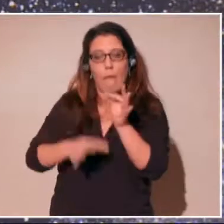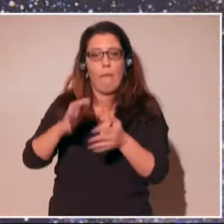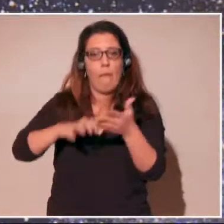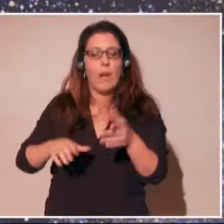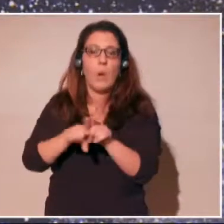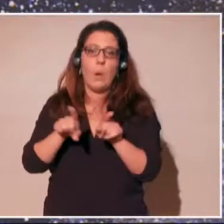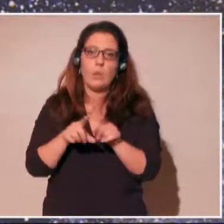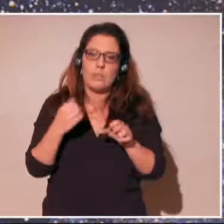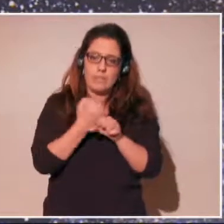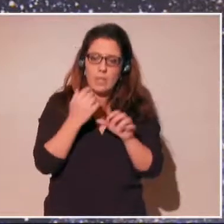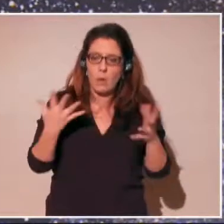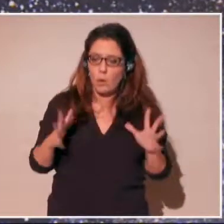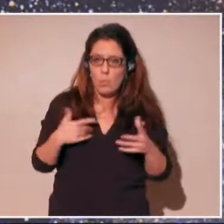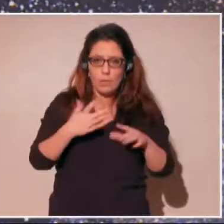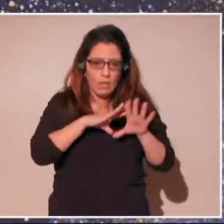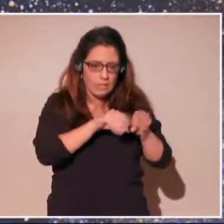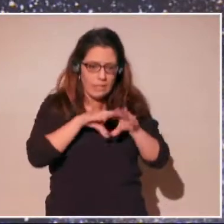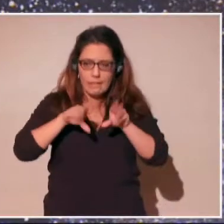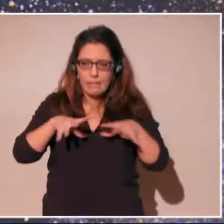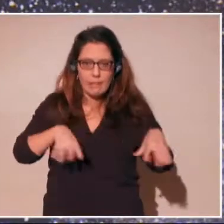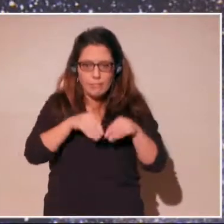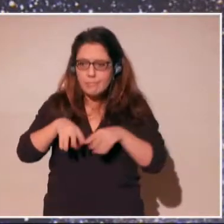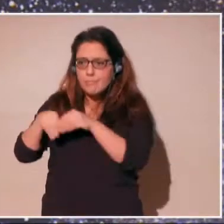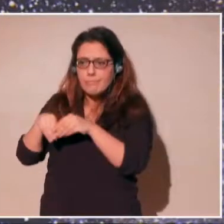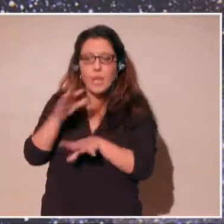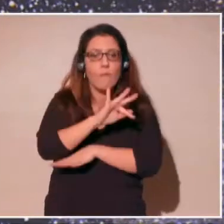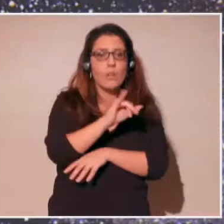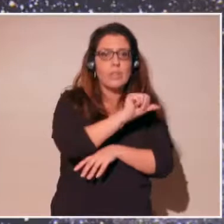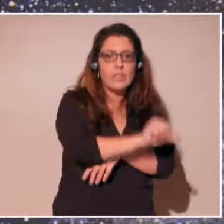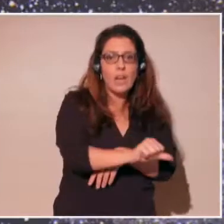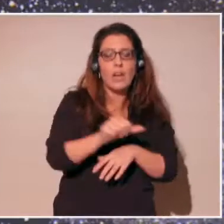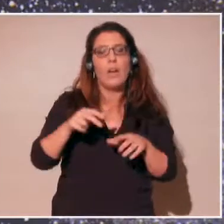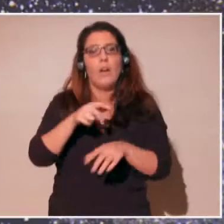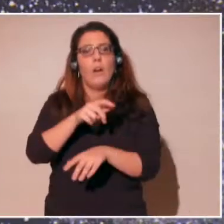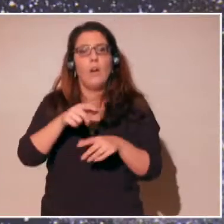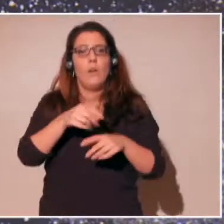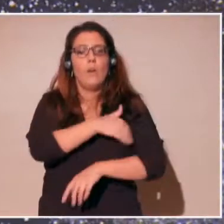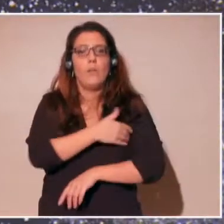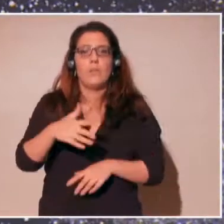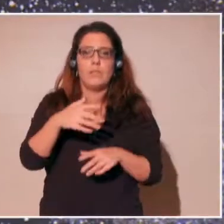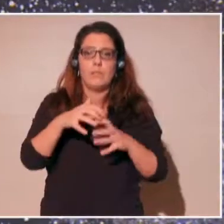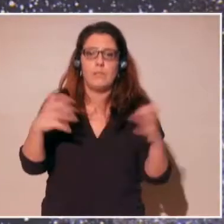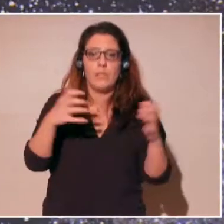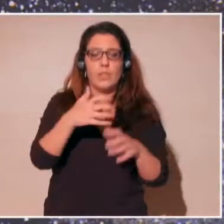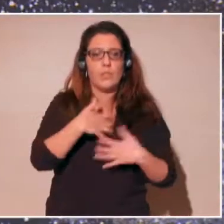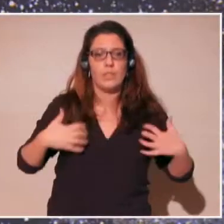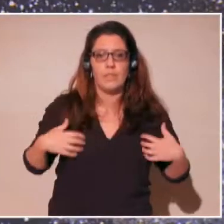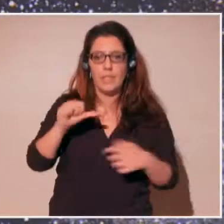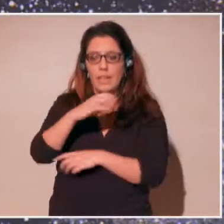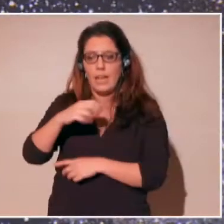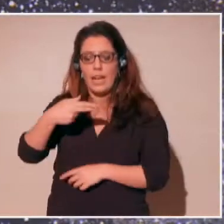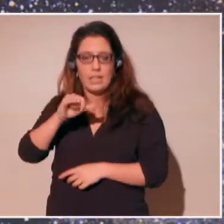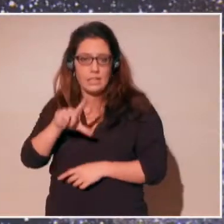took us 6 months. It's also a synthesis that really was inspired by different reports, by the OPEX, by